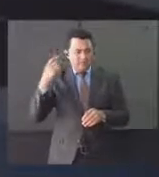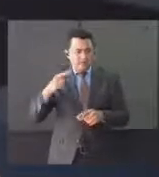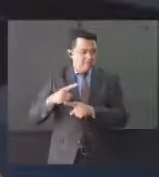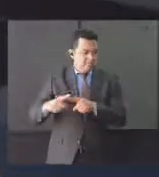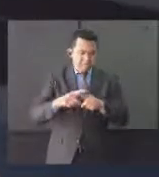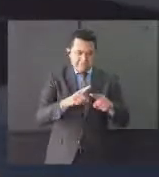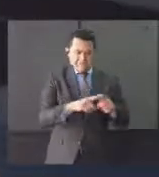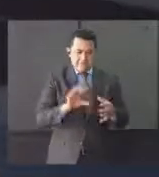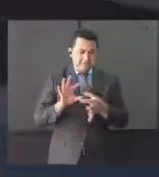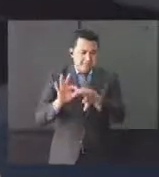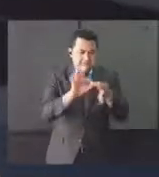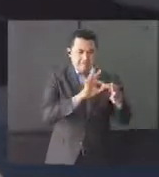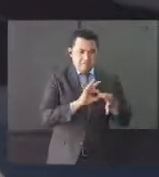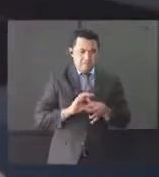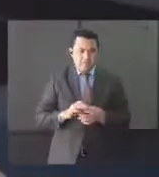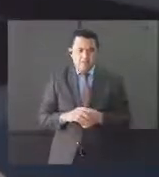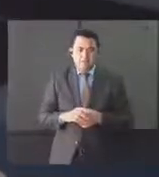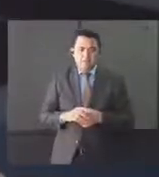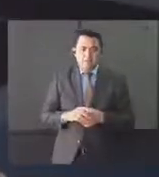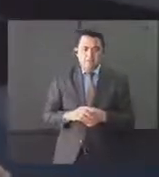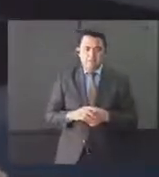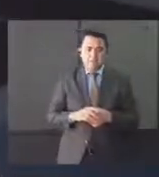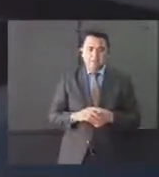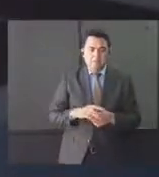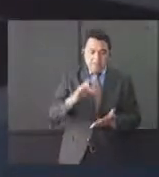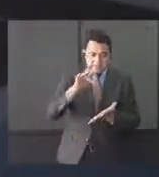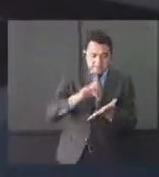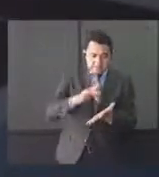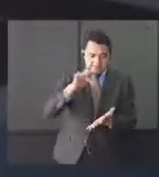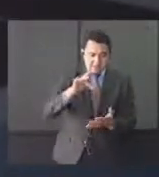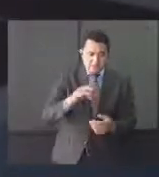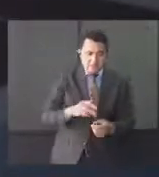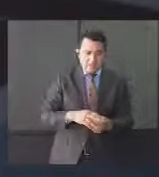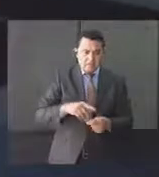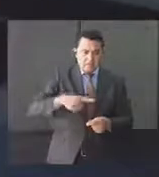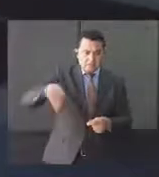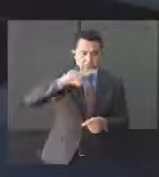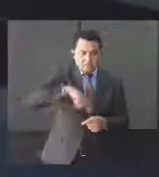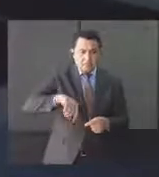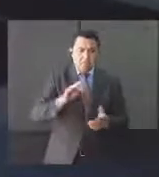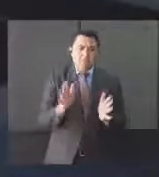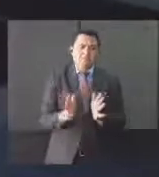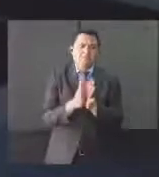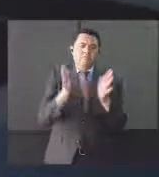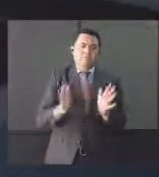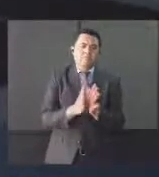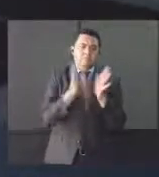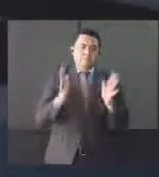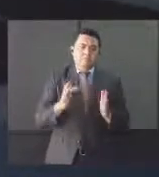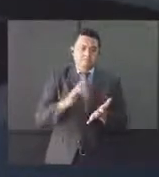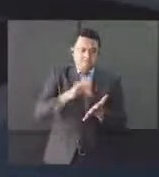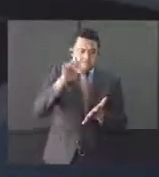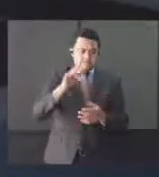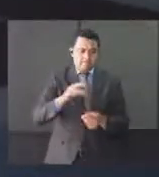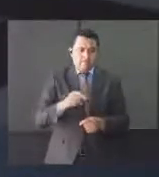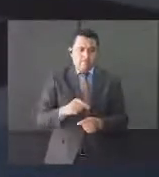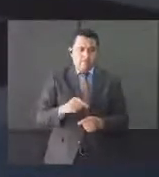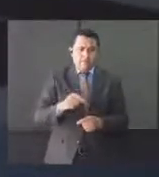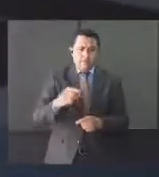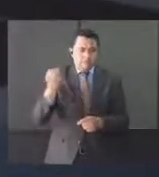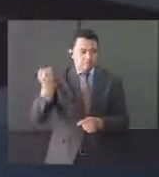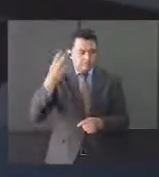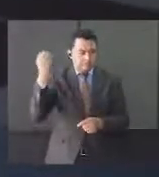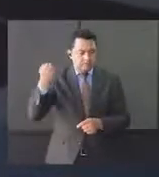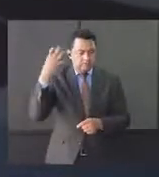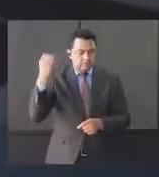work in the narrative of the Major Migration Council. Thank you so much for your